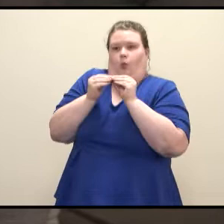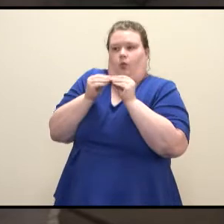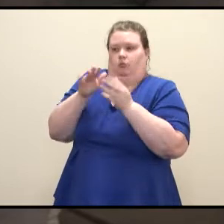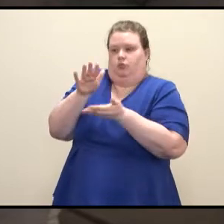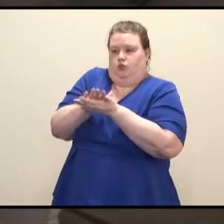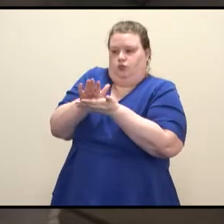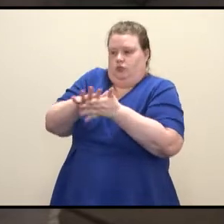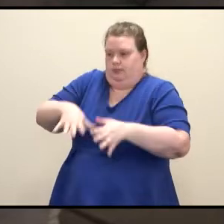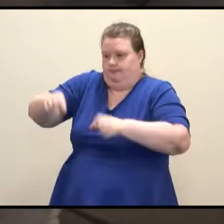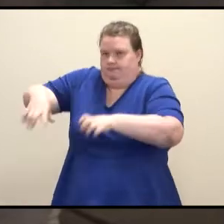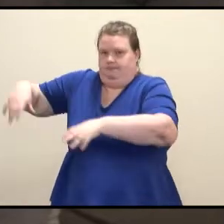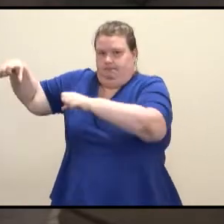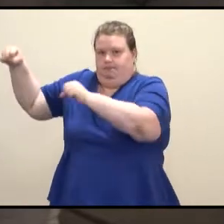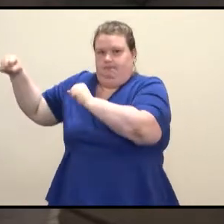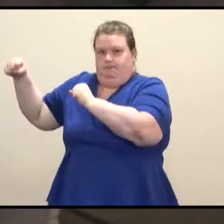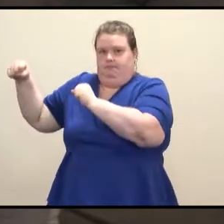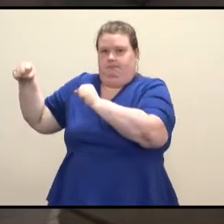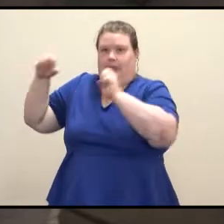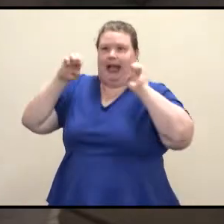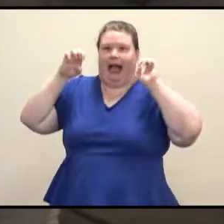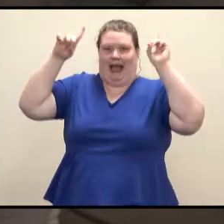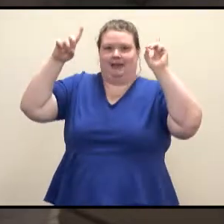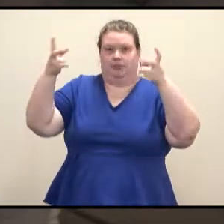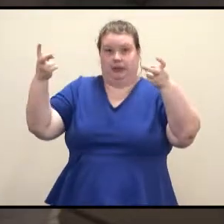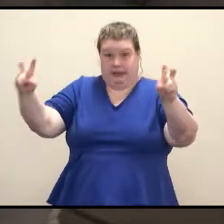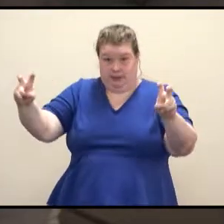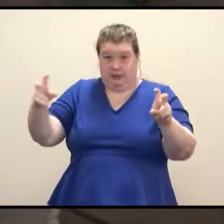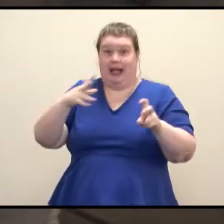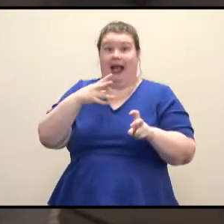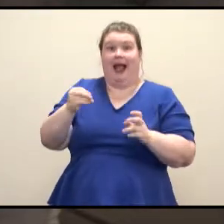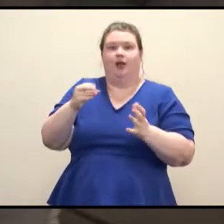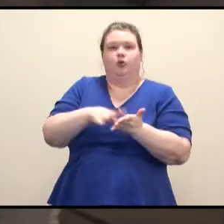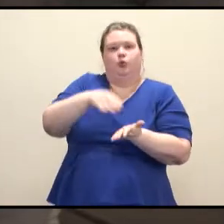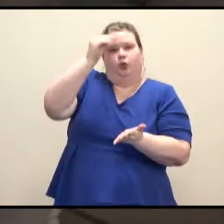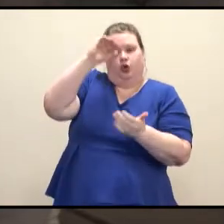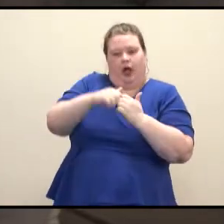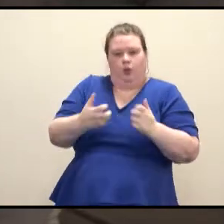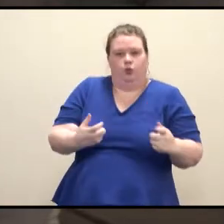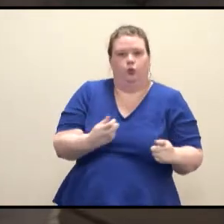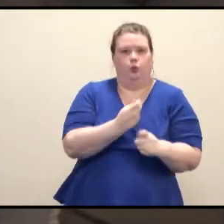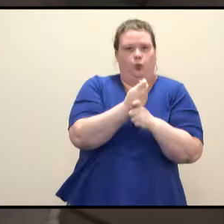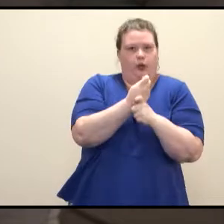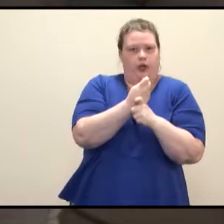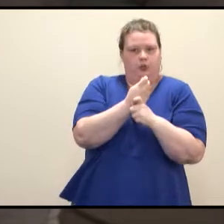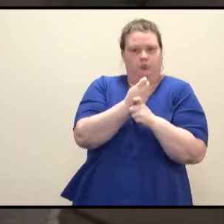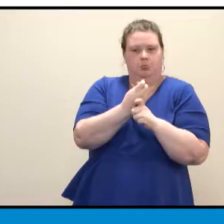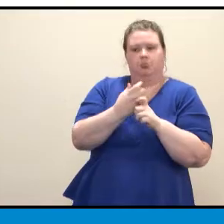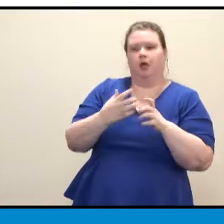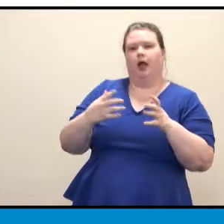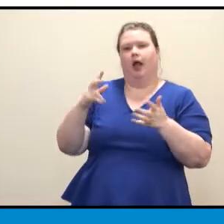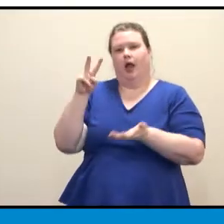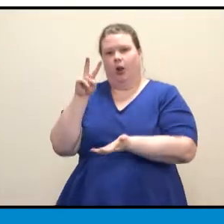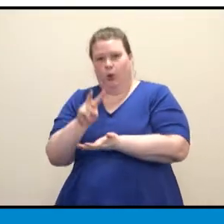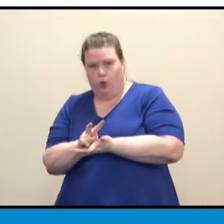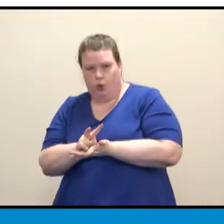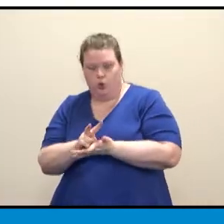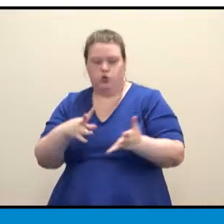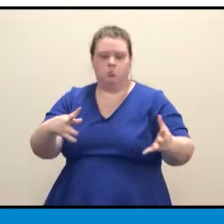in school curricula, and to learn to win and lose graciously while fostering a friendly rivalry among